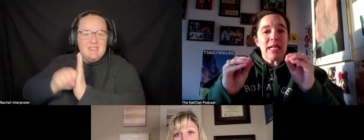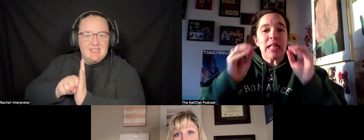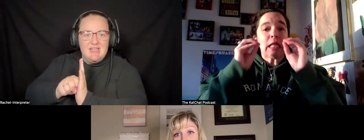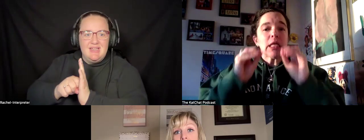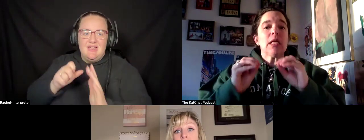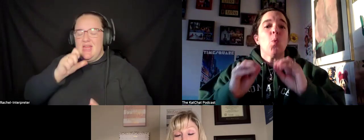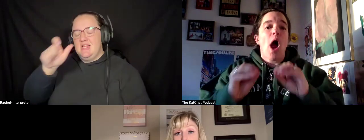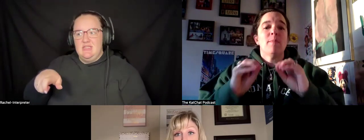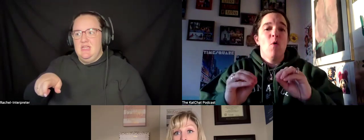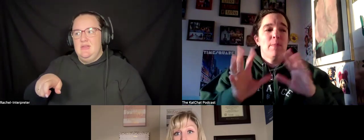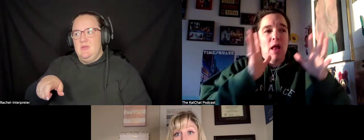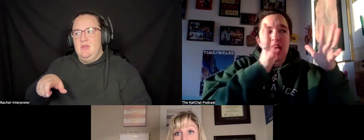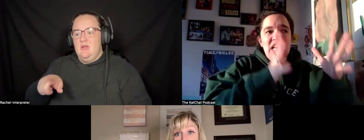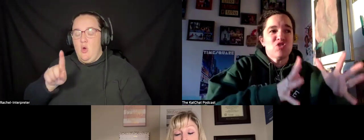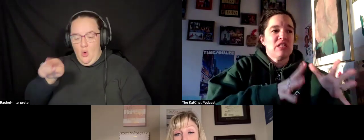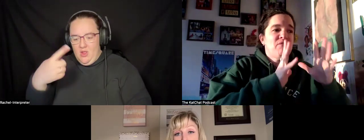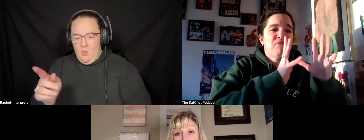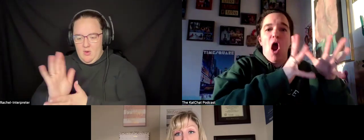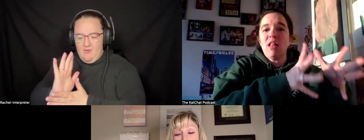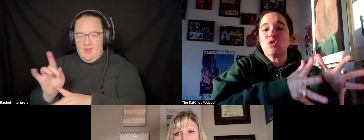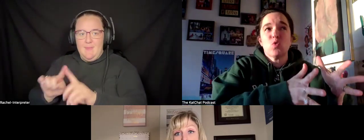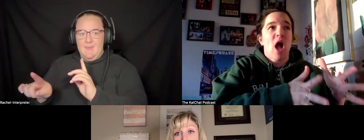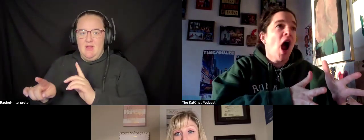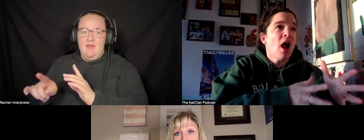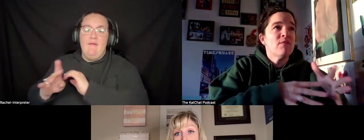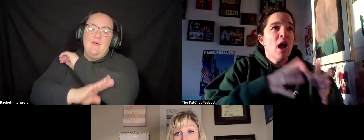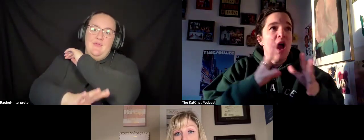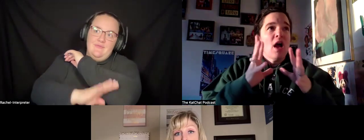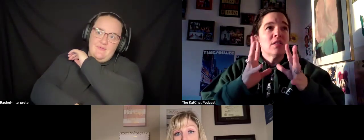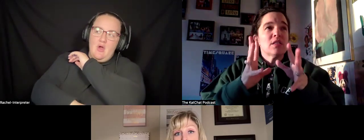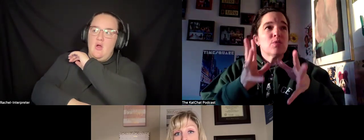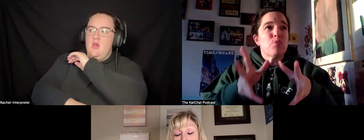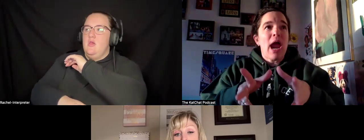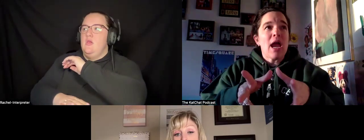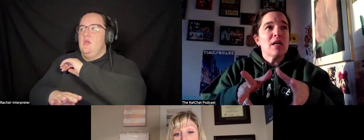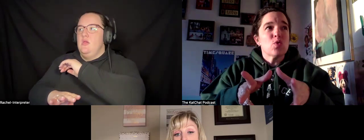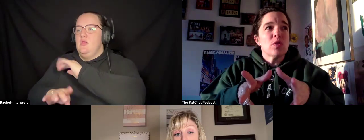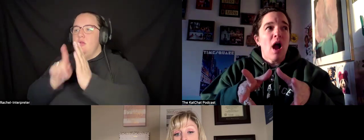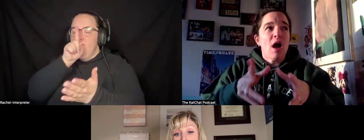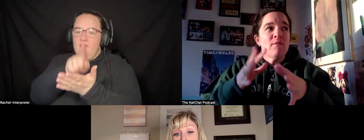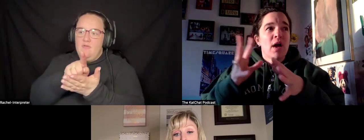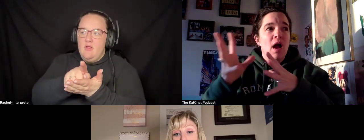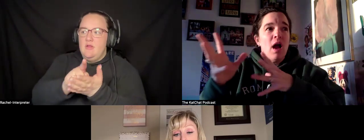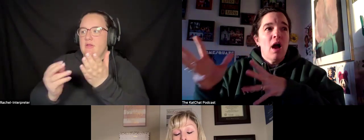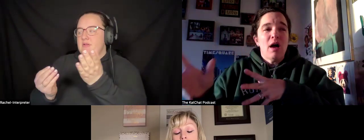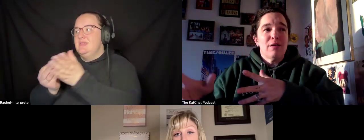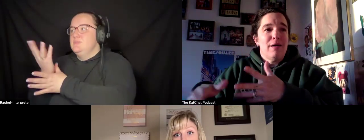like completely D1 movie, but each of them fall into lime, swing into